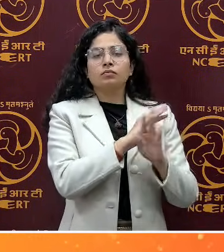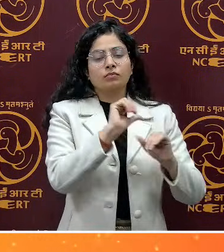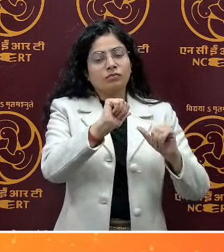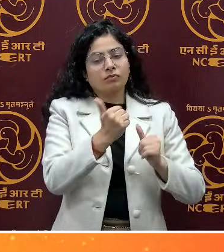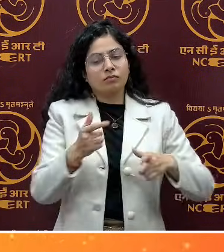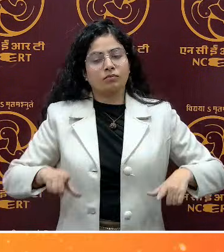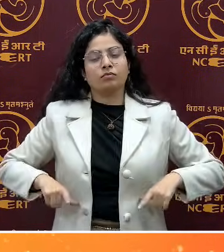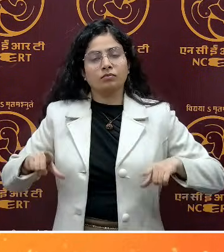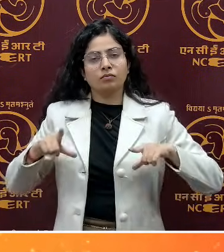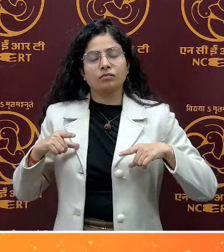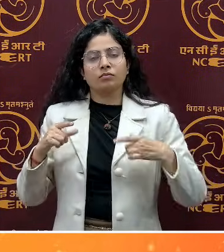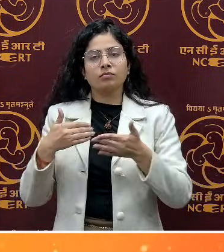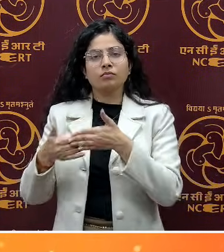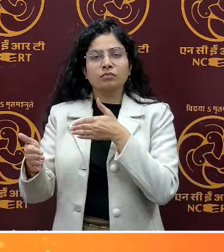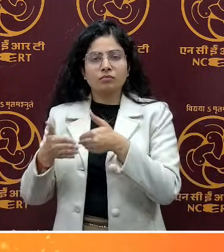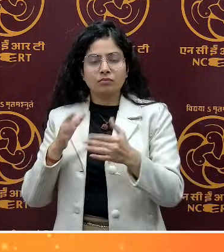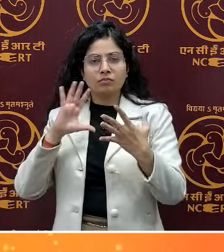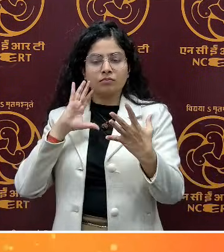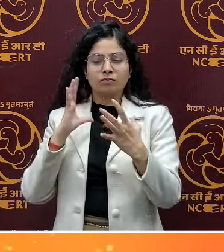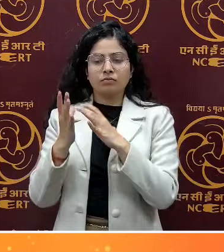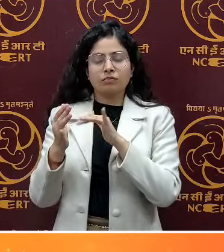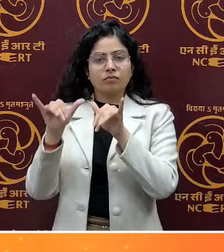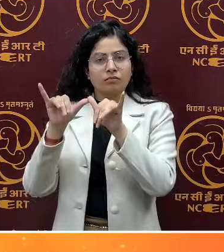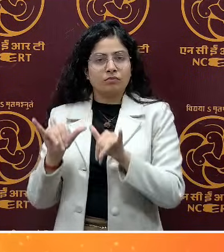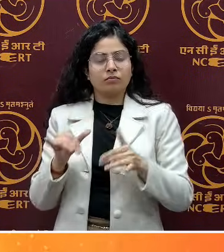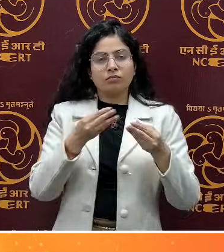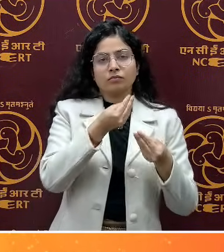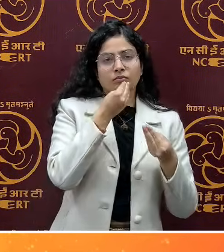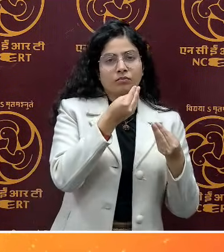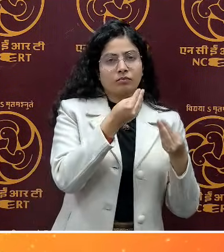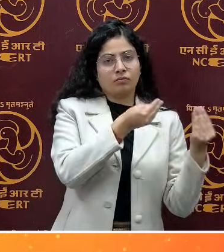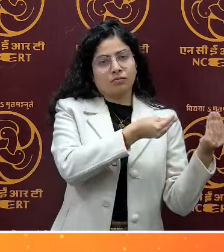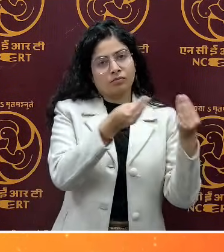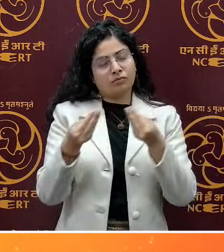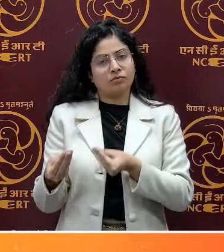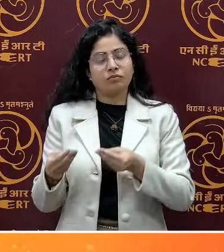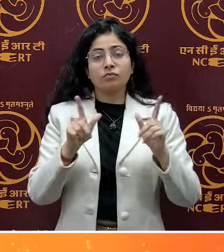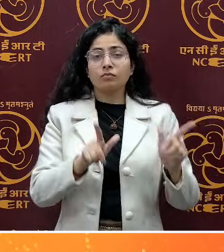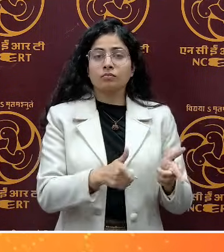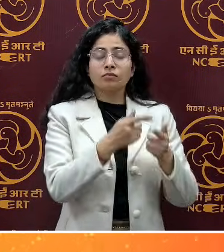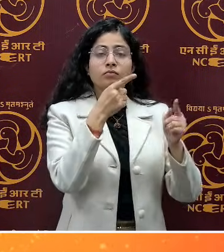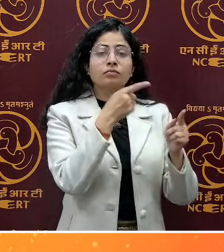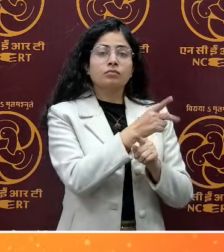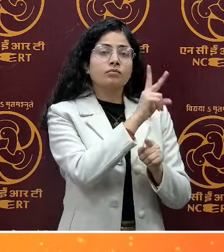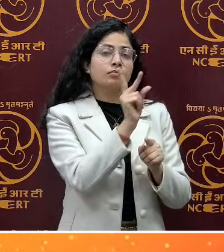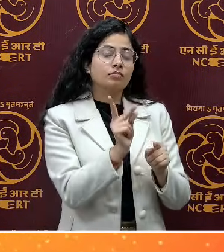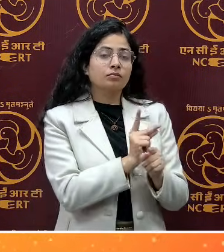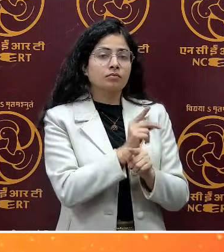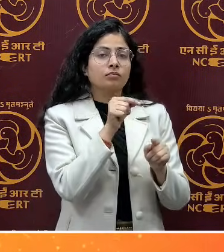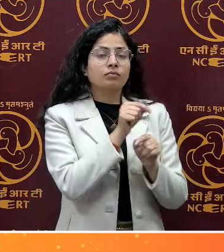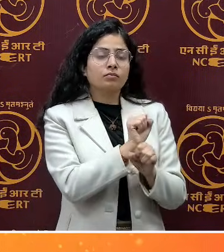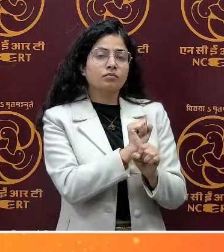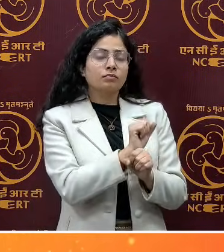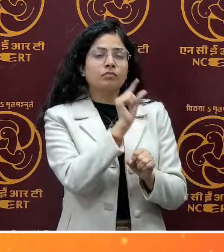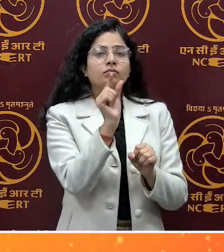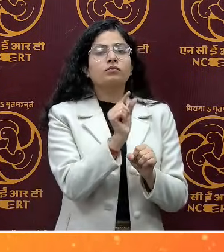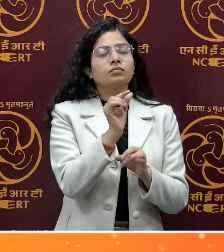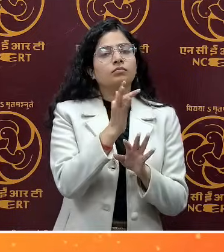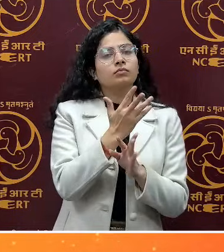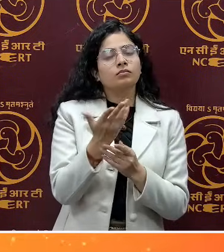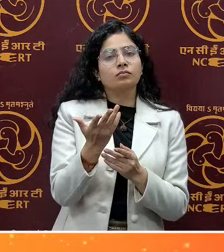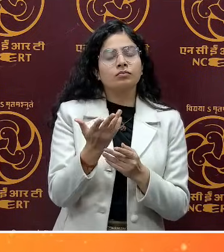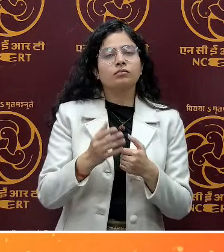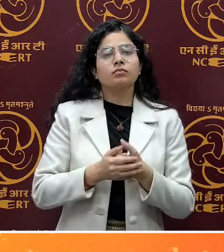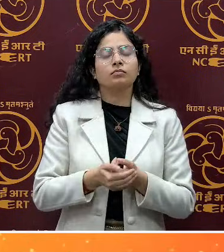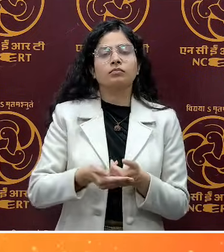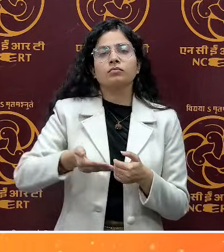organism which is there on the planet, right? Yes. So that plant also uses what? It uses water